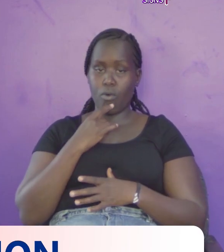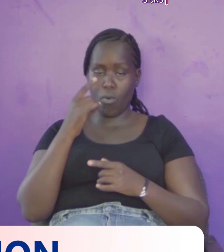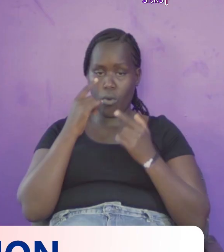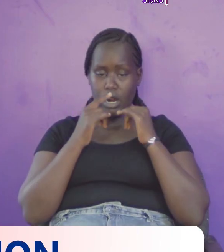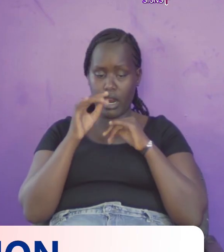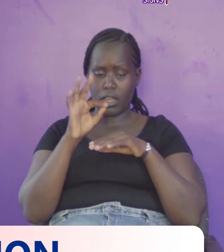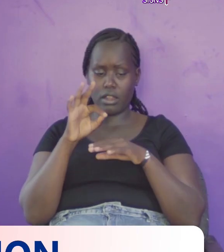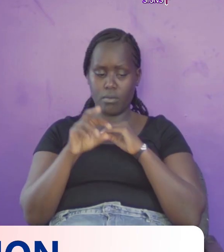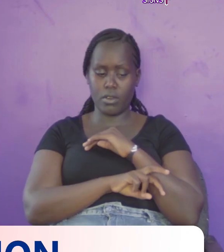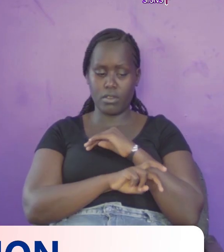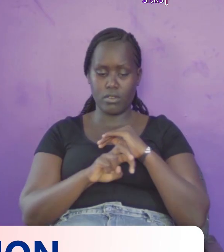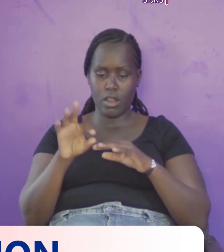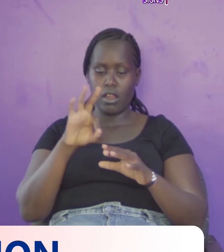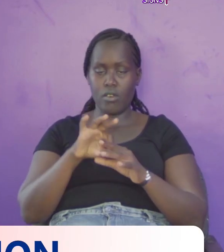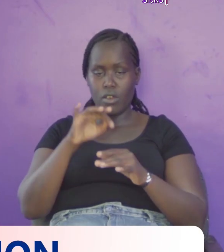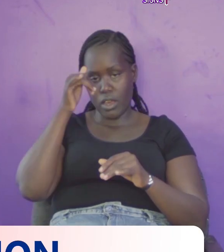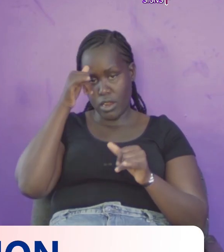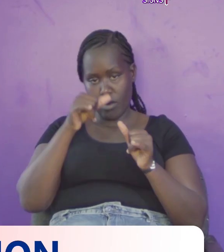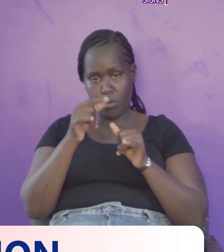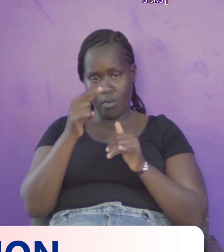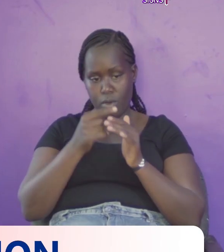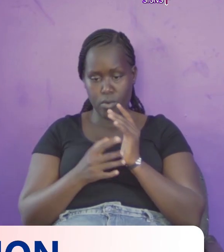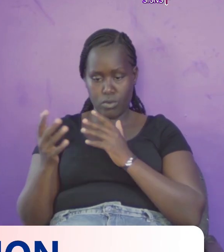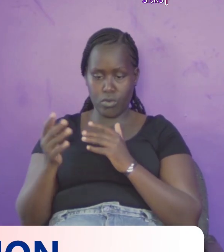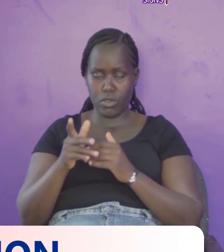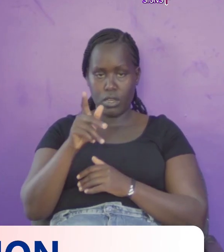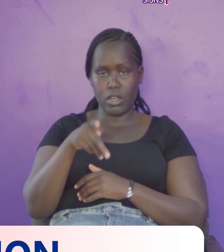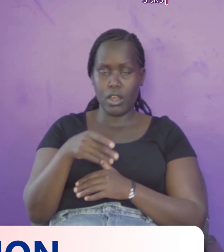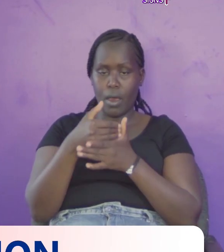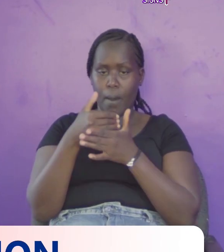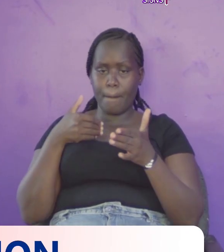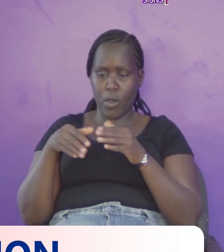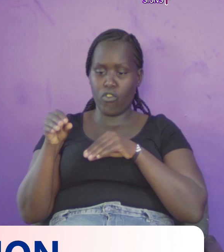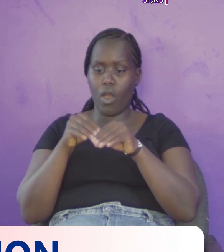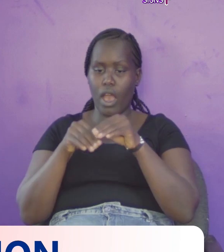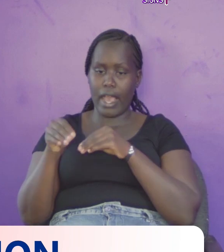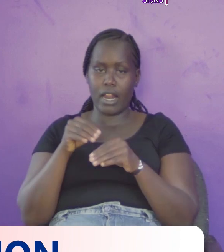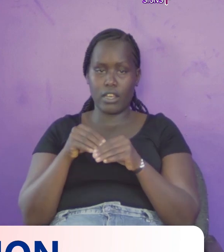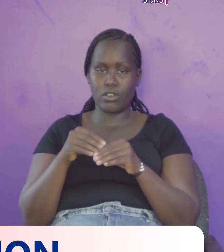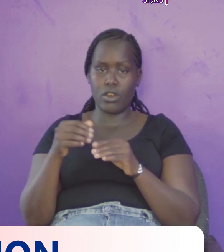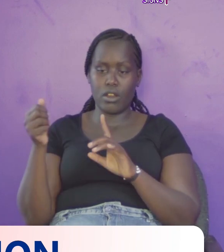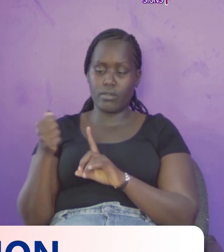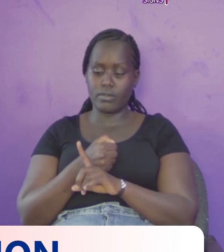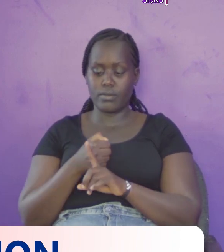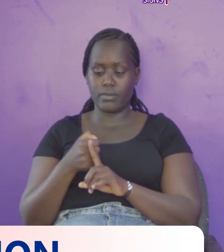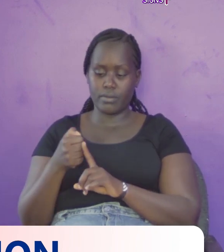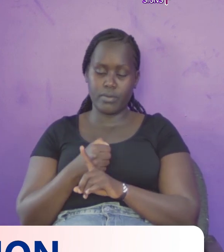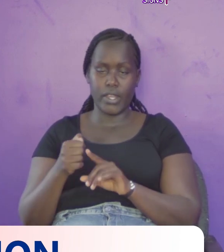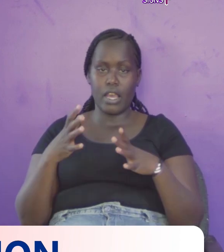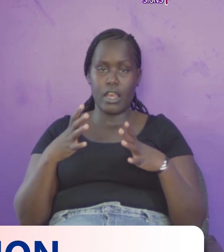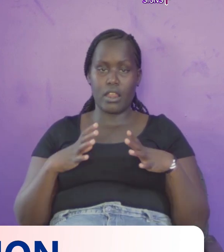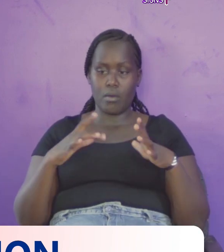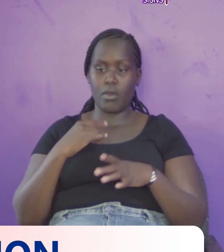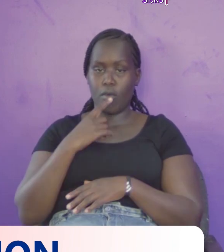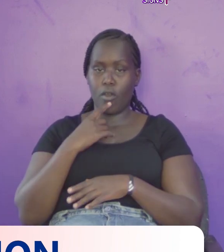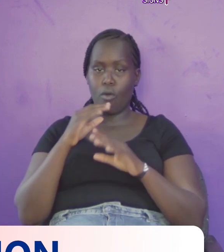makura. Remember what brought in the post-election violence. I don't want to be mad at this. They are the people that